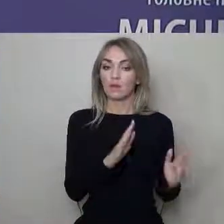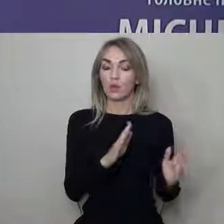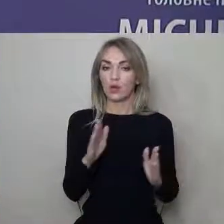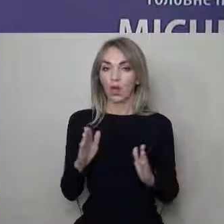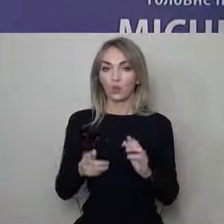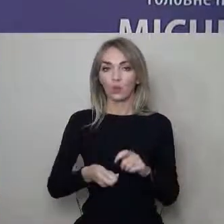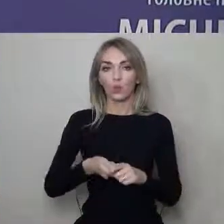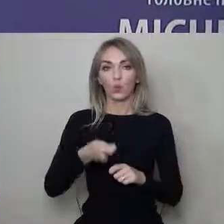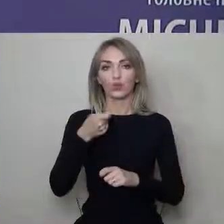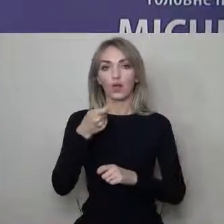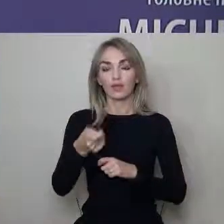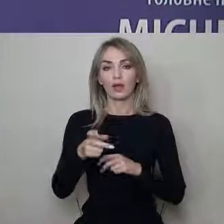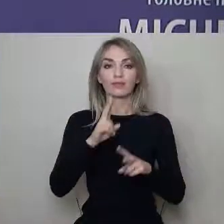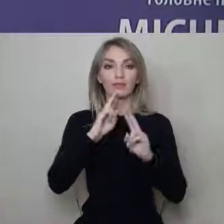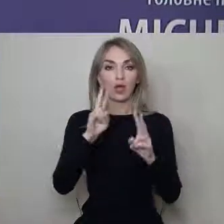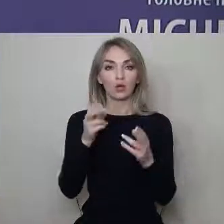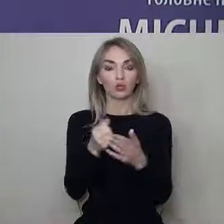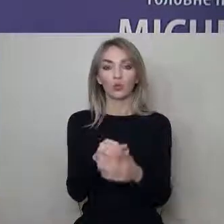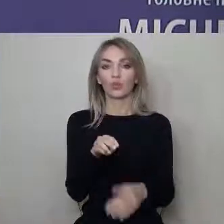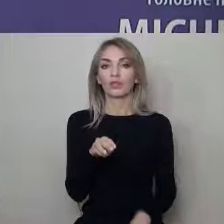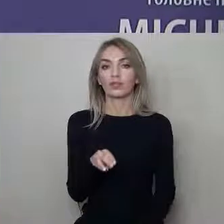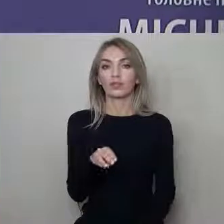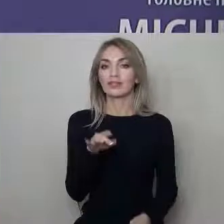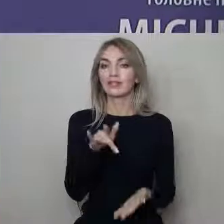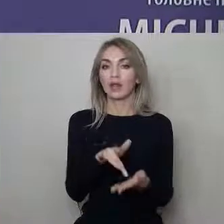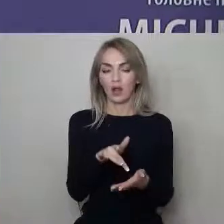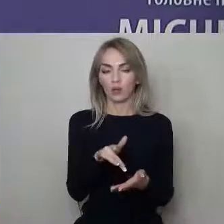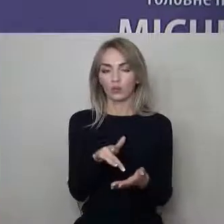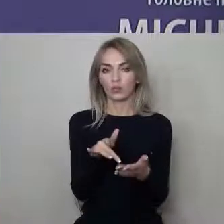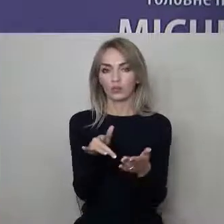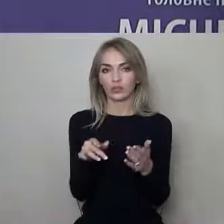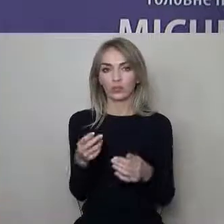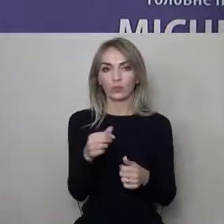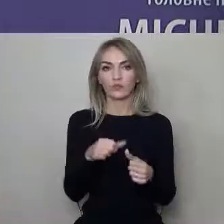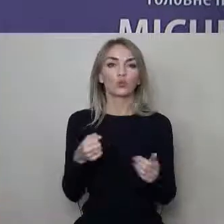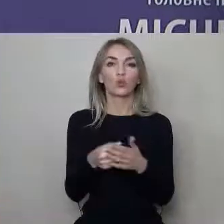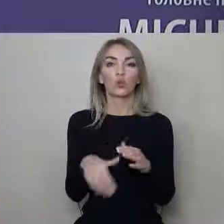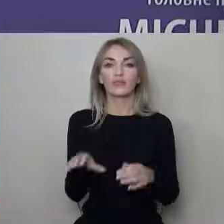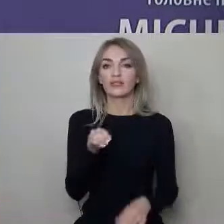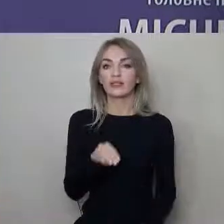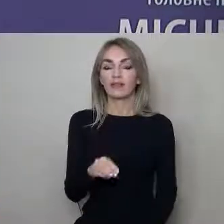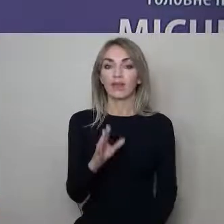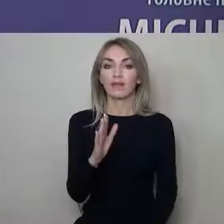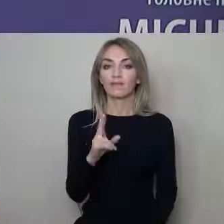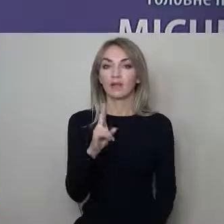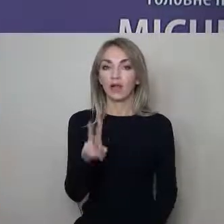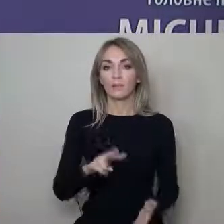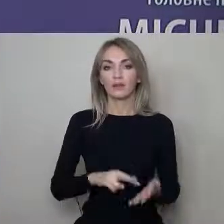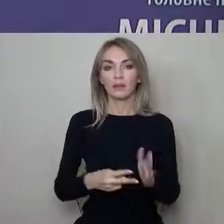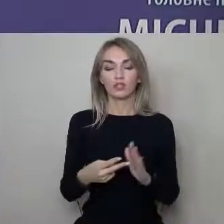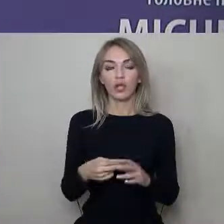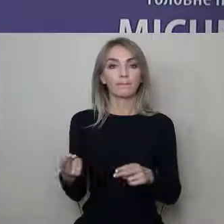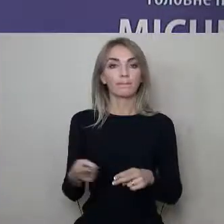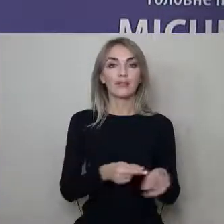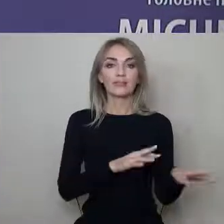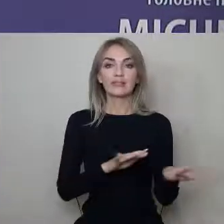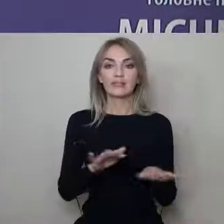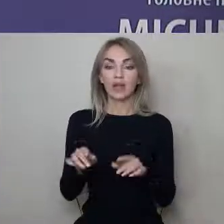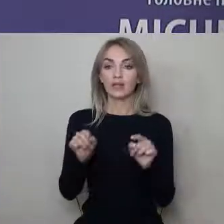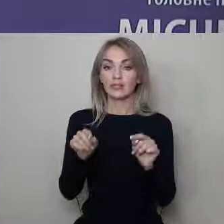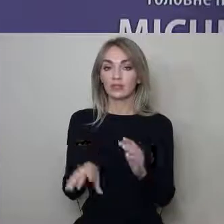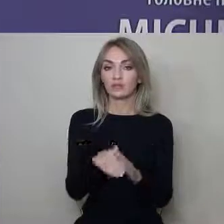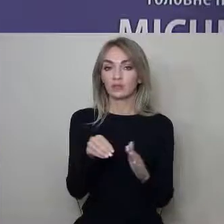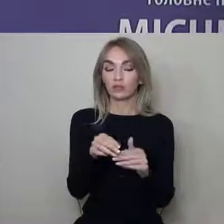procedure of submitting complaints to the CSC or any Territorial Election Commission provides